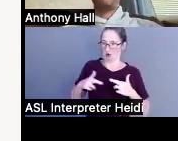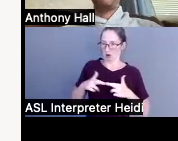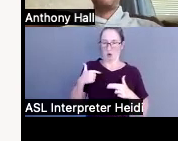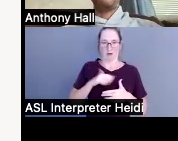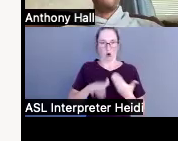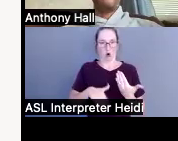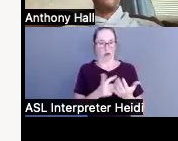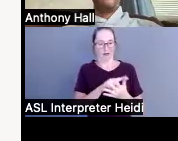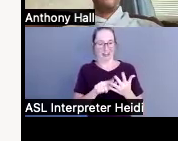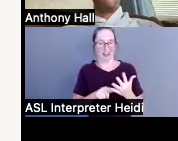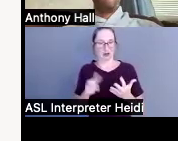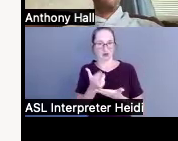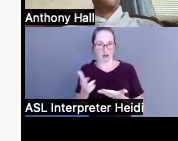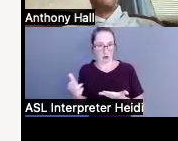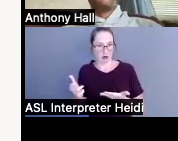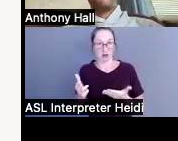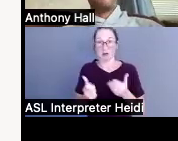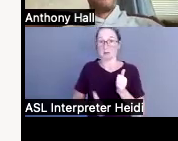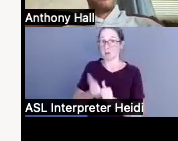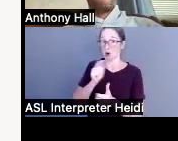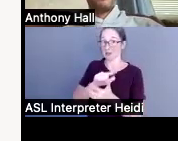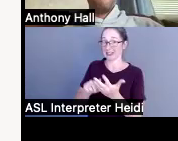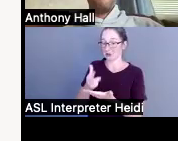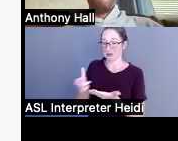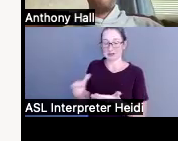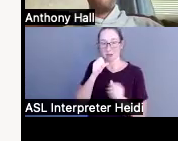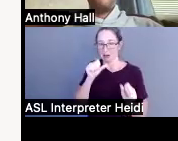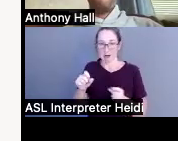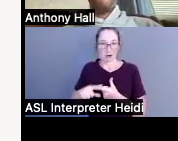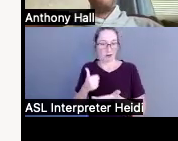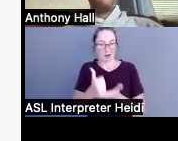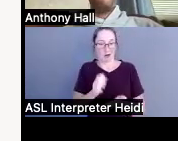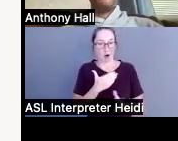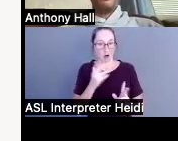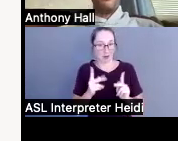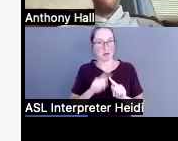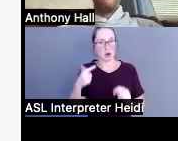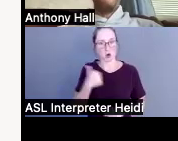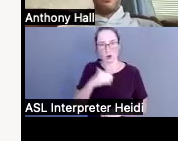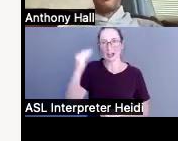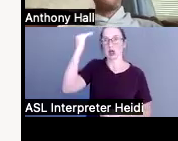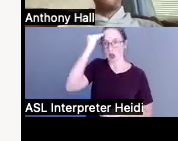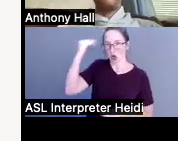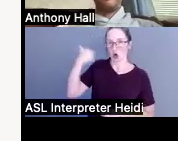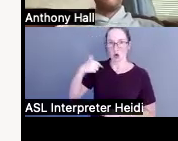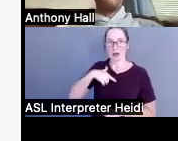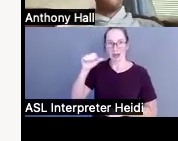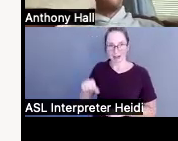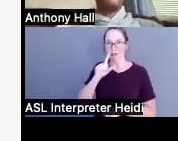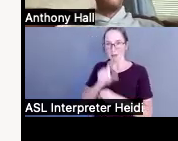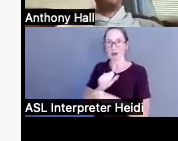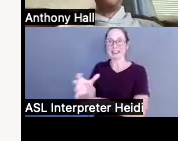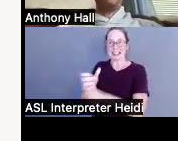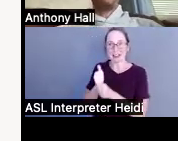these resources. Most of these resources aren't able to help our people, but we know where we can go to actually get the help